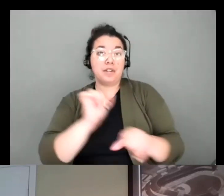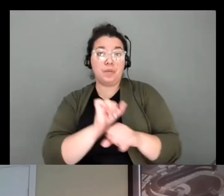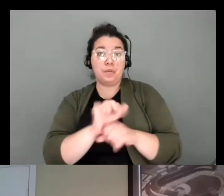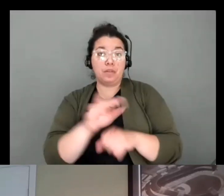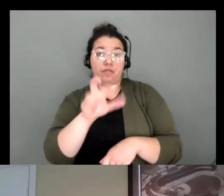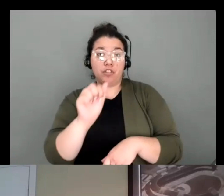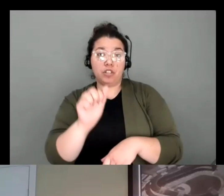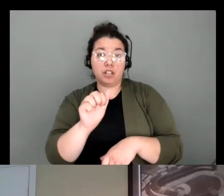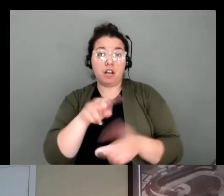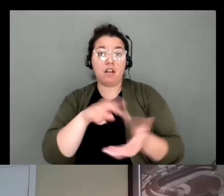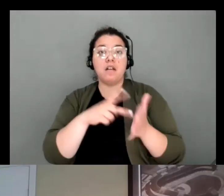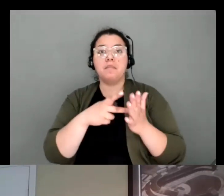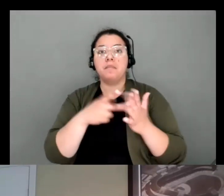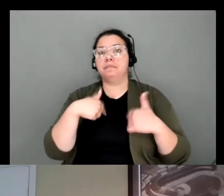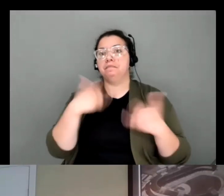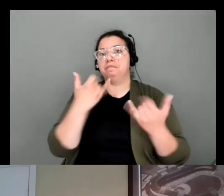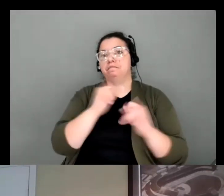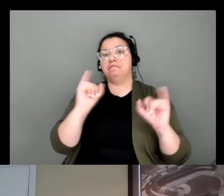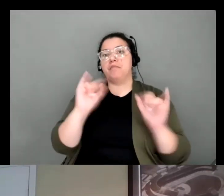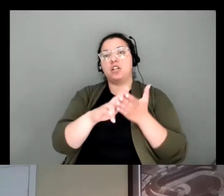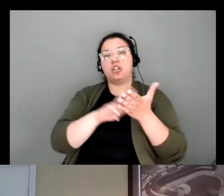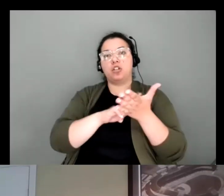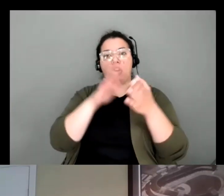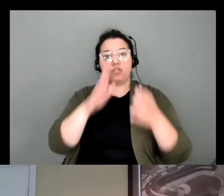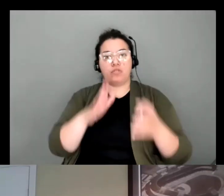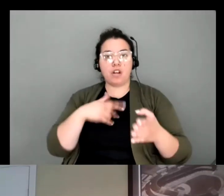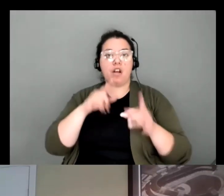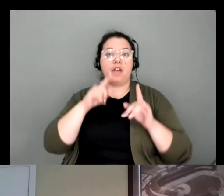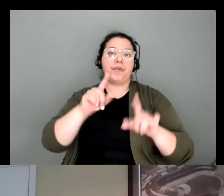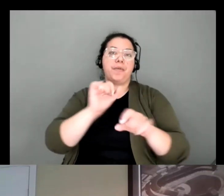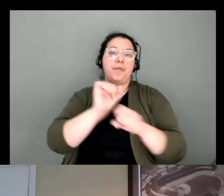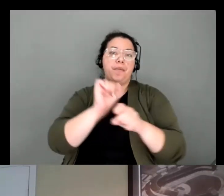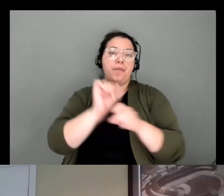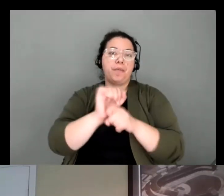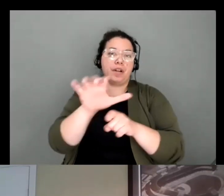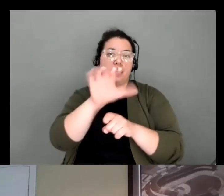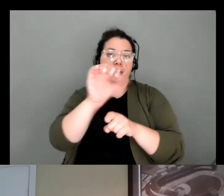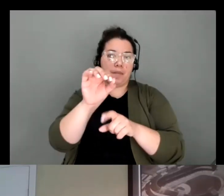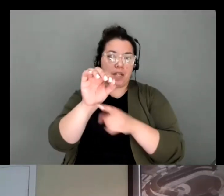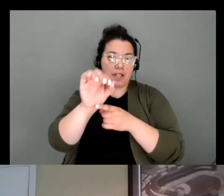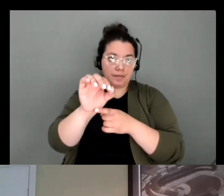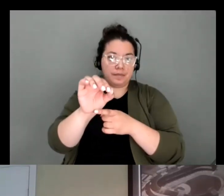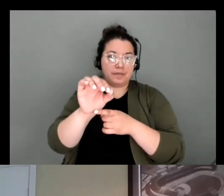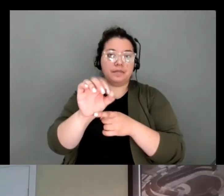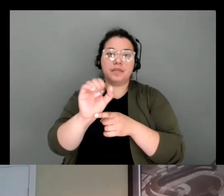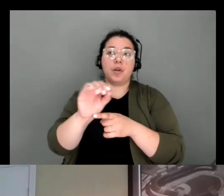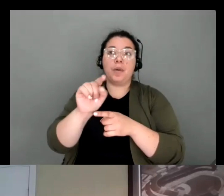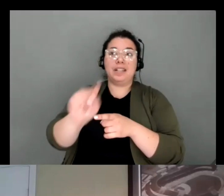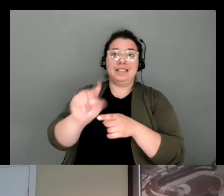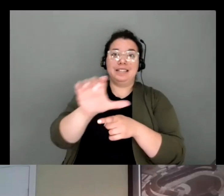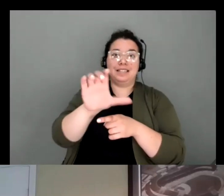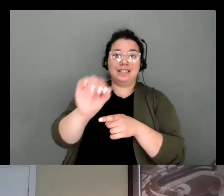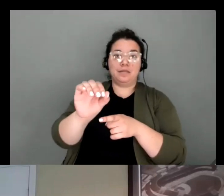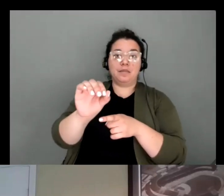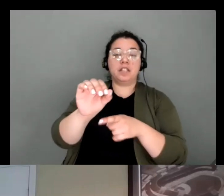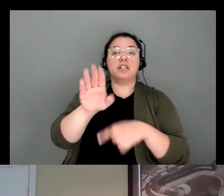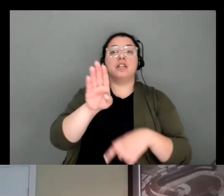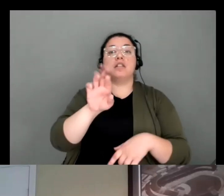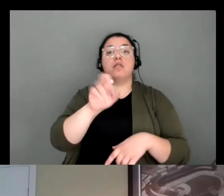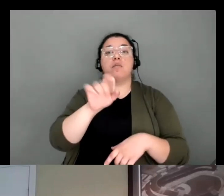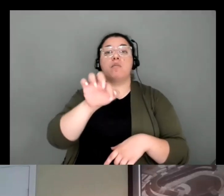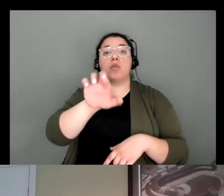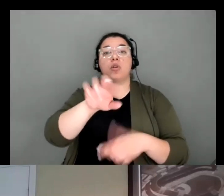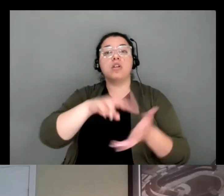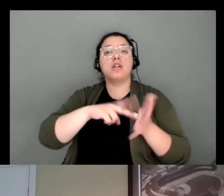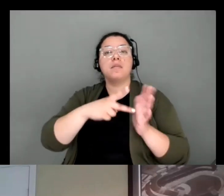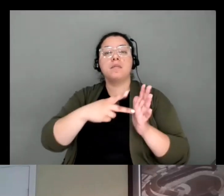independent contractor and you go to work for a particular company. And the broker is basically your boss who you go